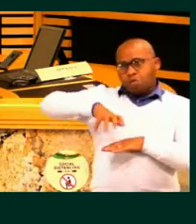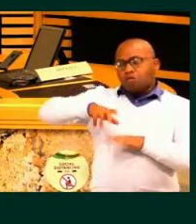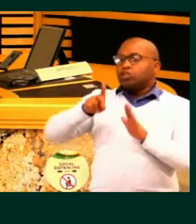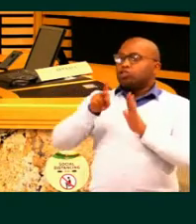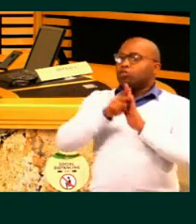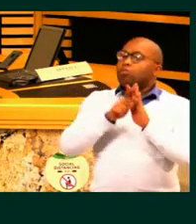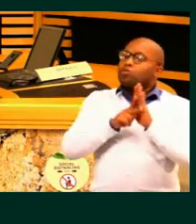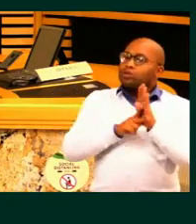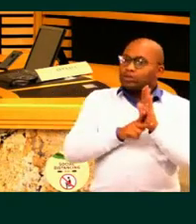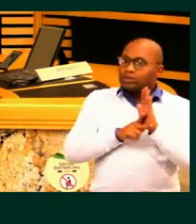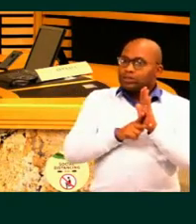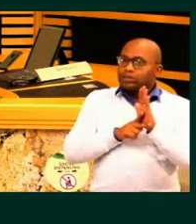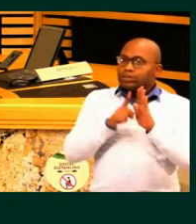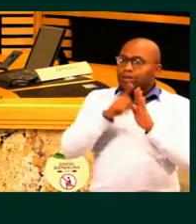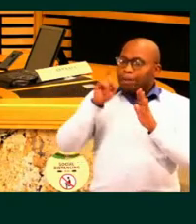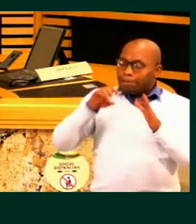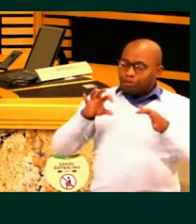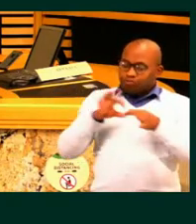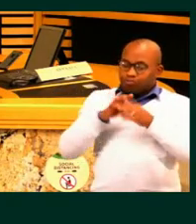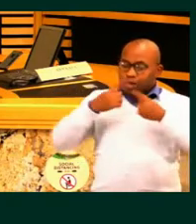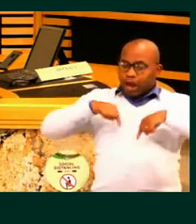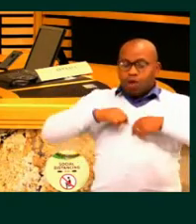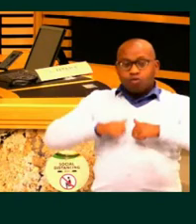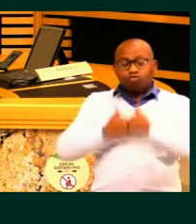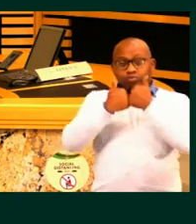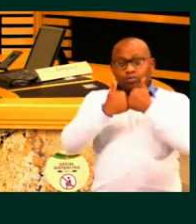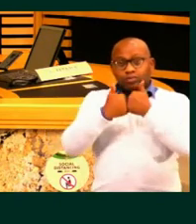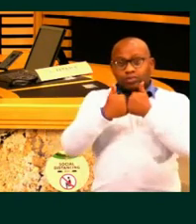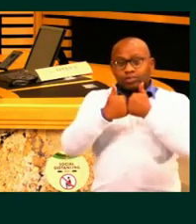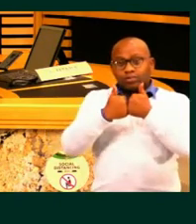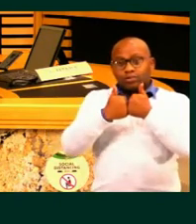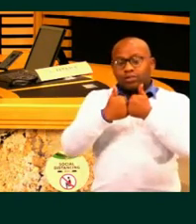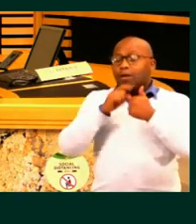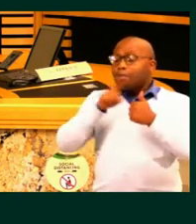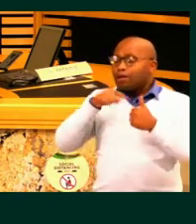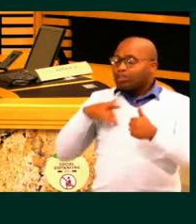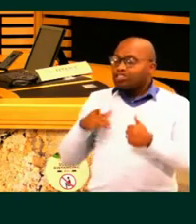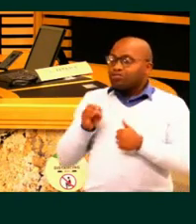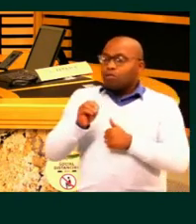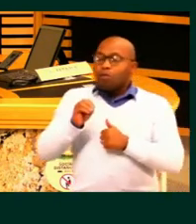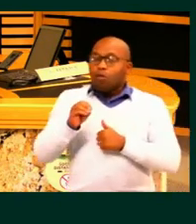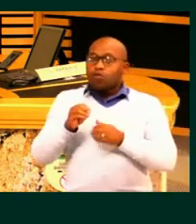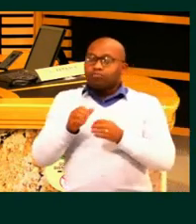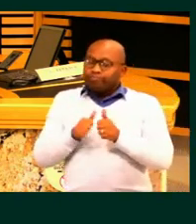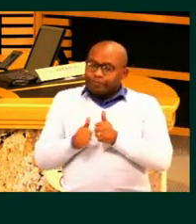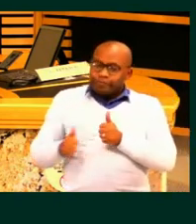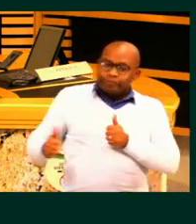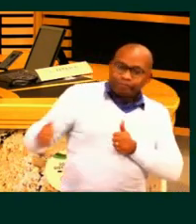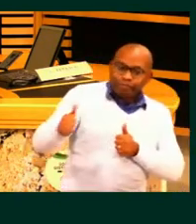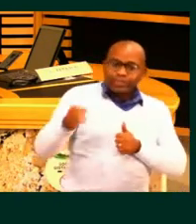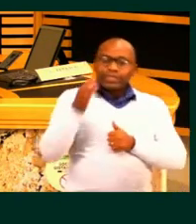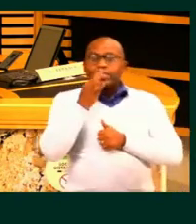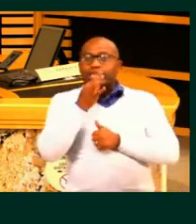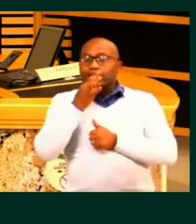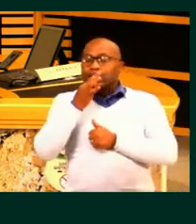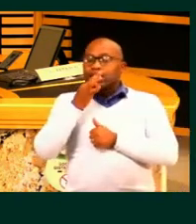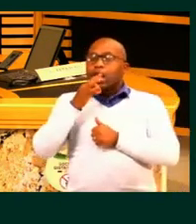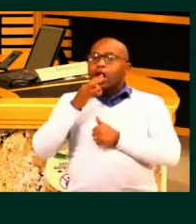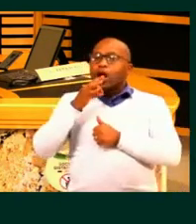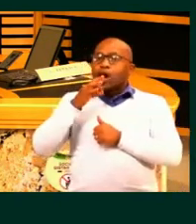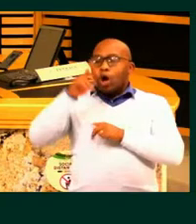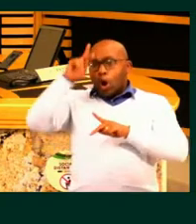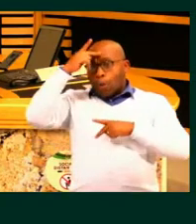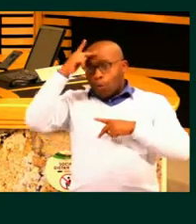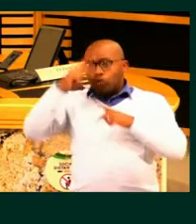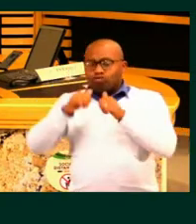to our challenges but also place our Province at the Forefront of finding policy solutions to the new and increasingly